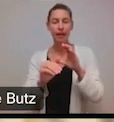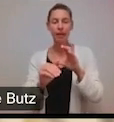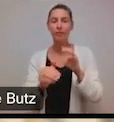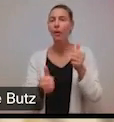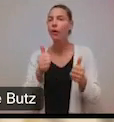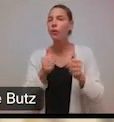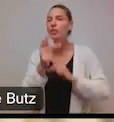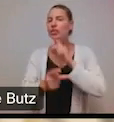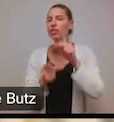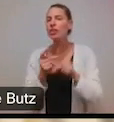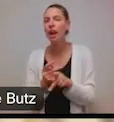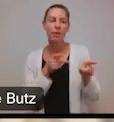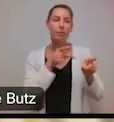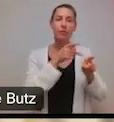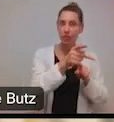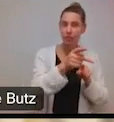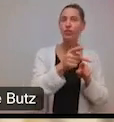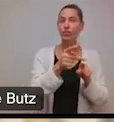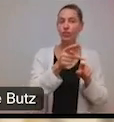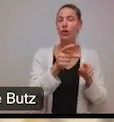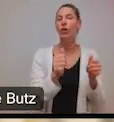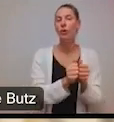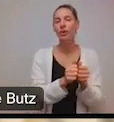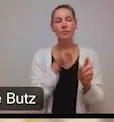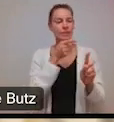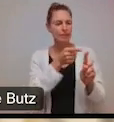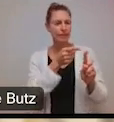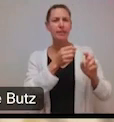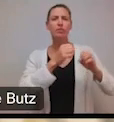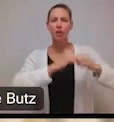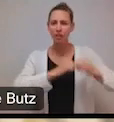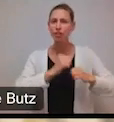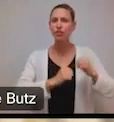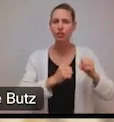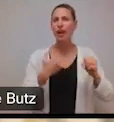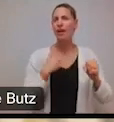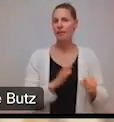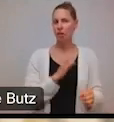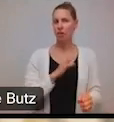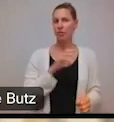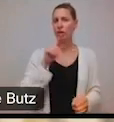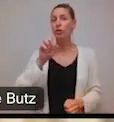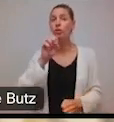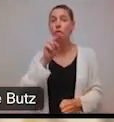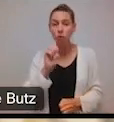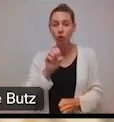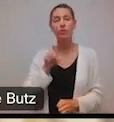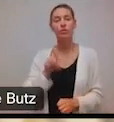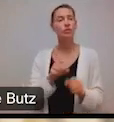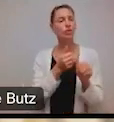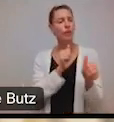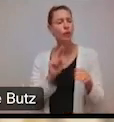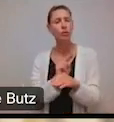professional? Should it have a specific structure? Should it have a formal tone? Should it avoid things like slang or